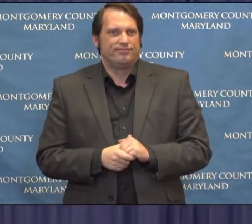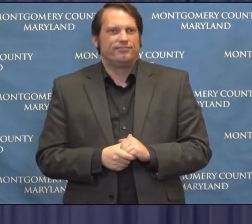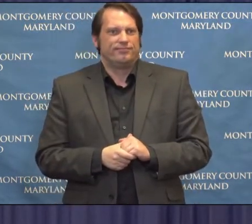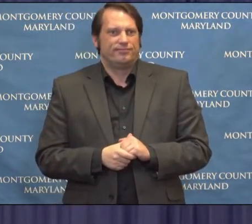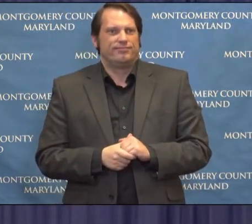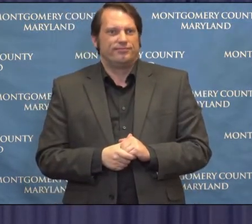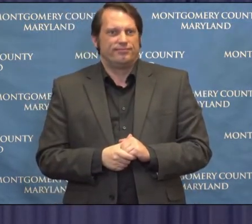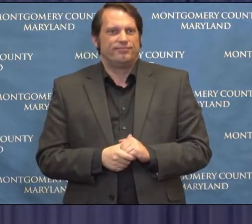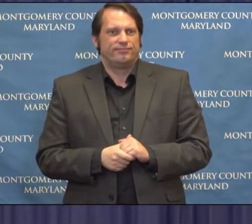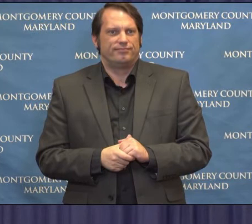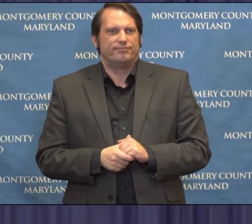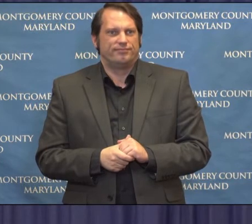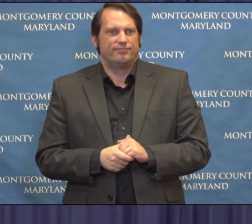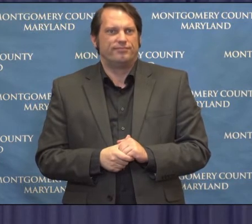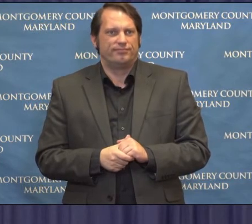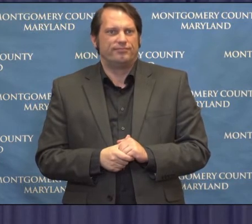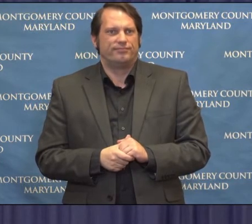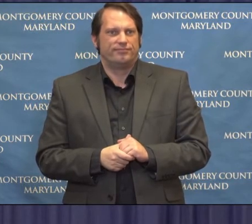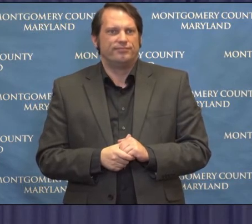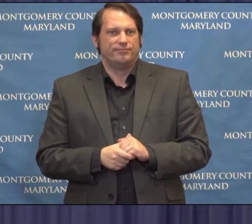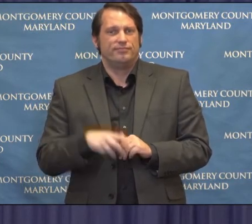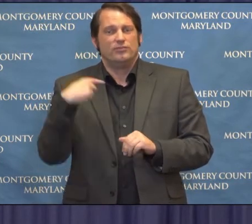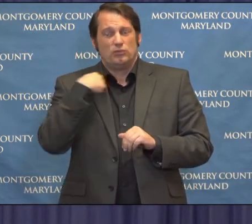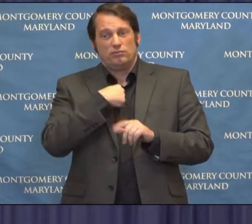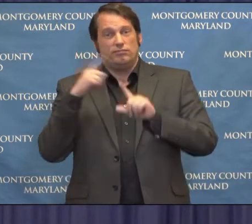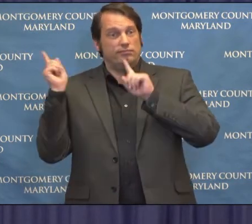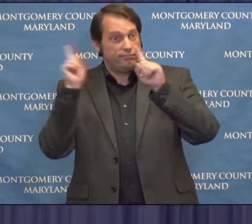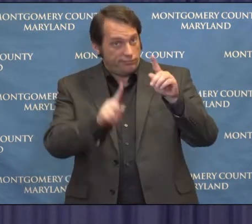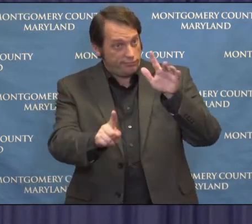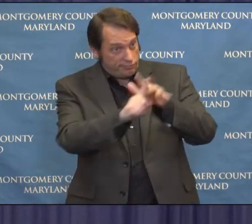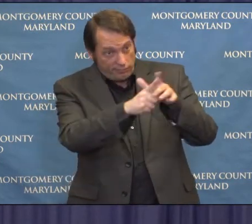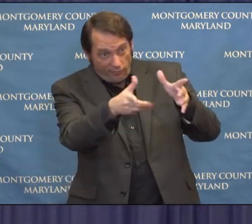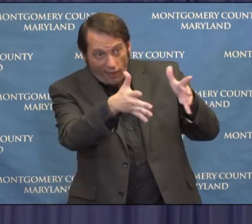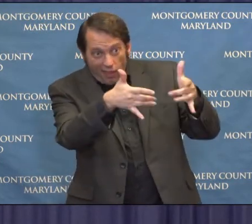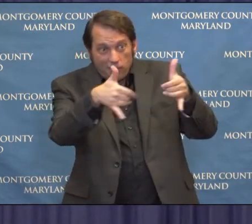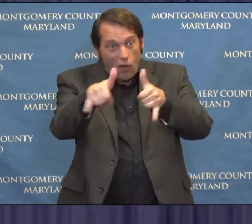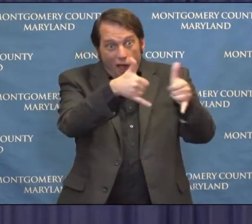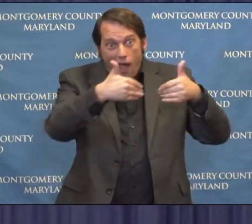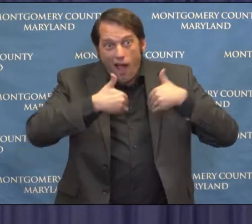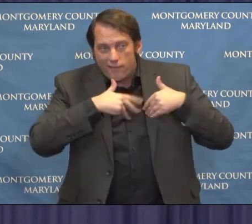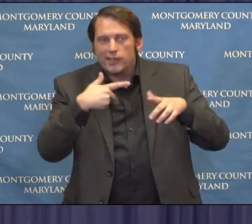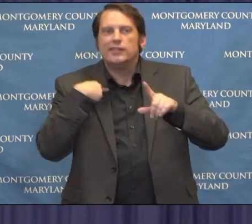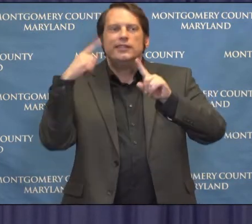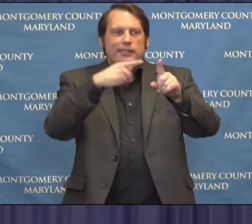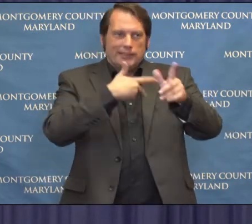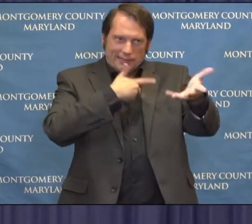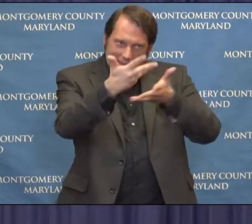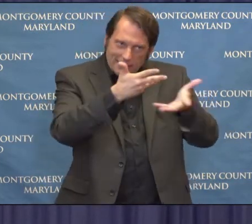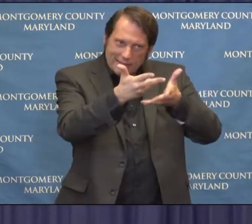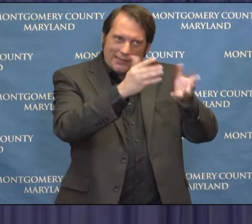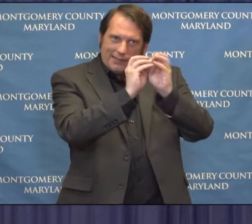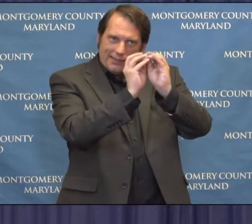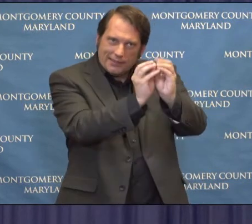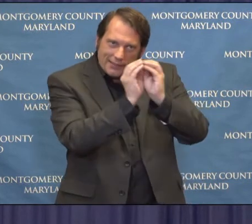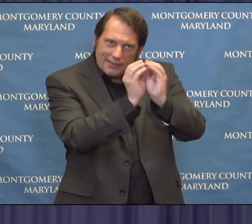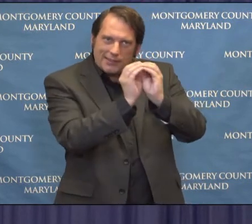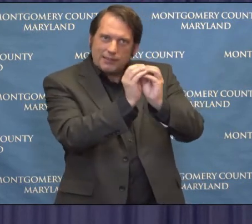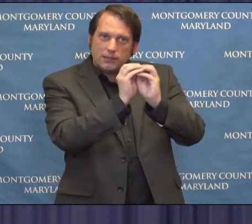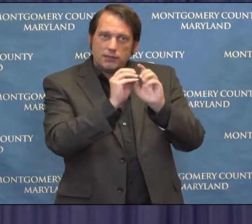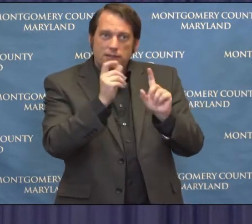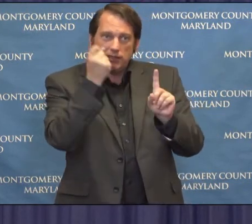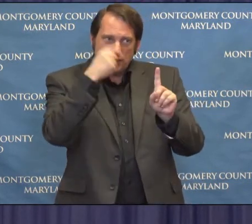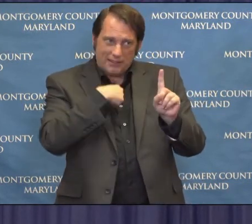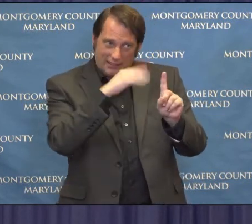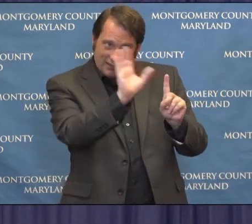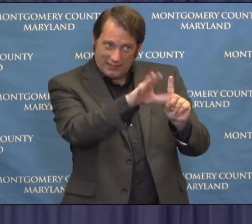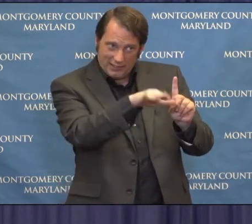individuals who have gathered to have them voluntarily comply to disperse and to abide